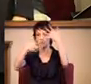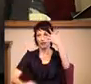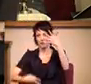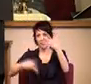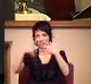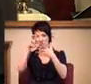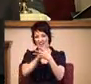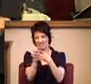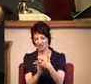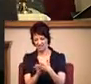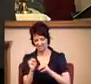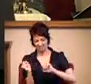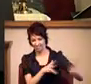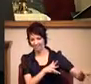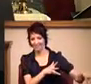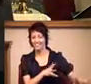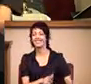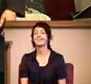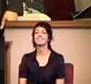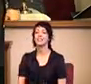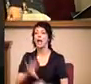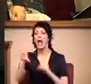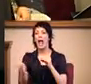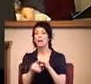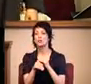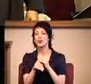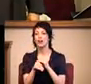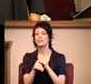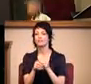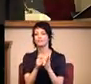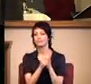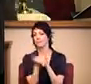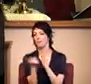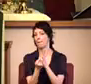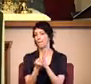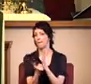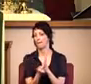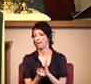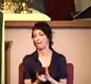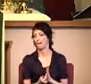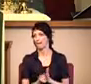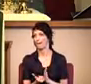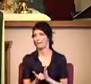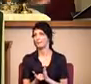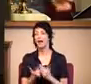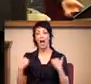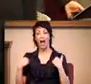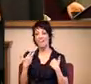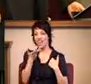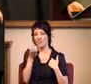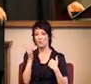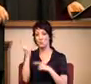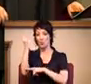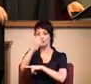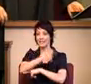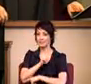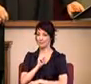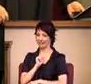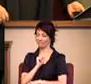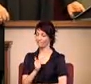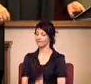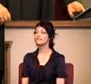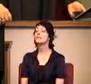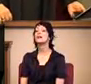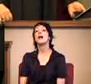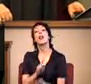Amen? Amen. Extra delete. I've had some of those days. You